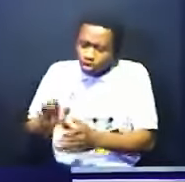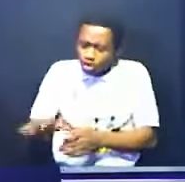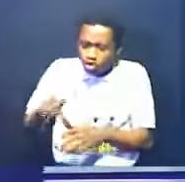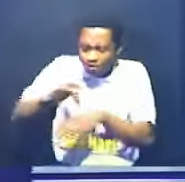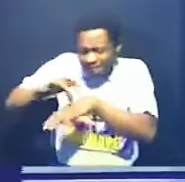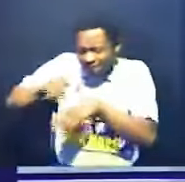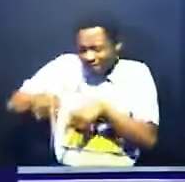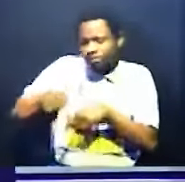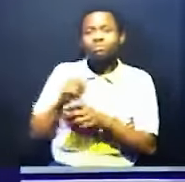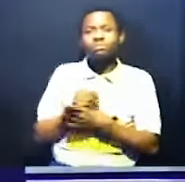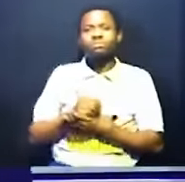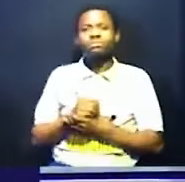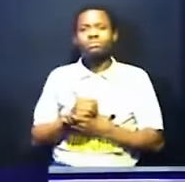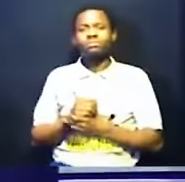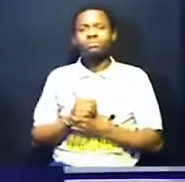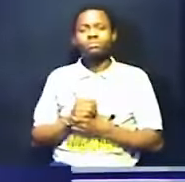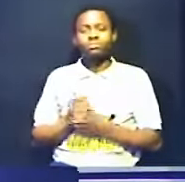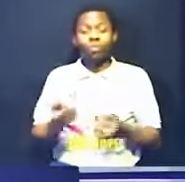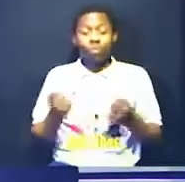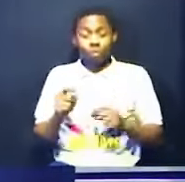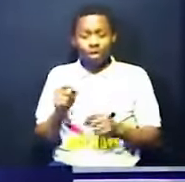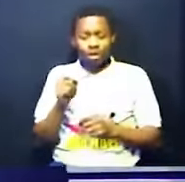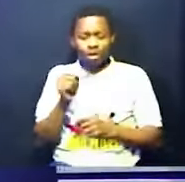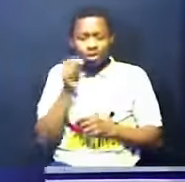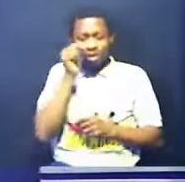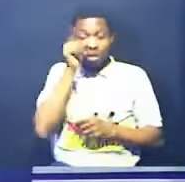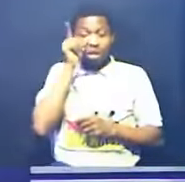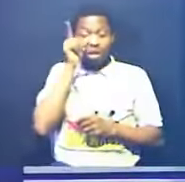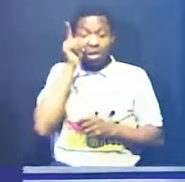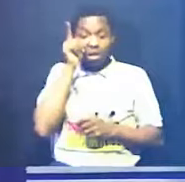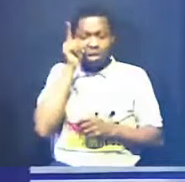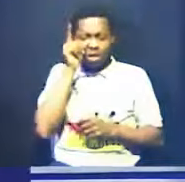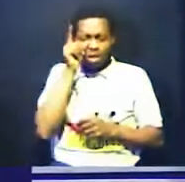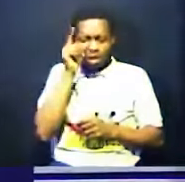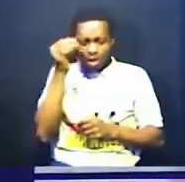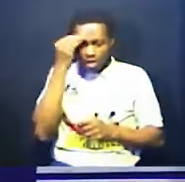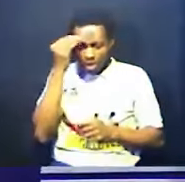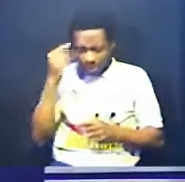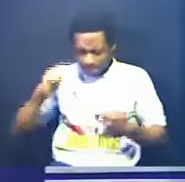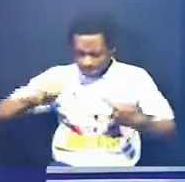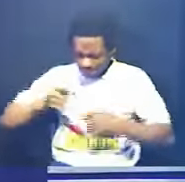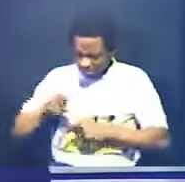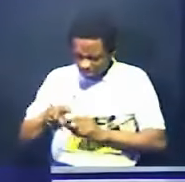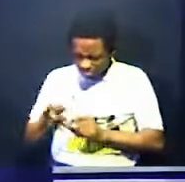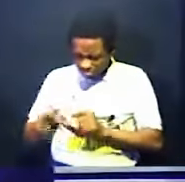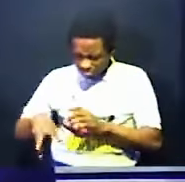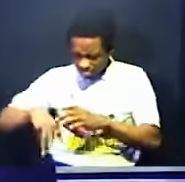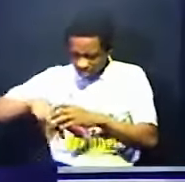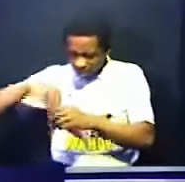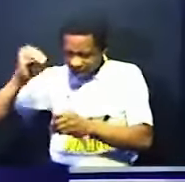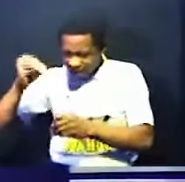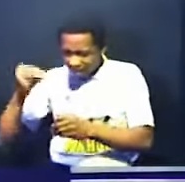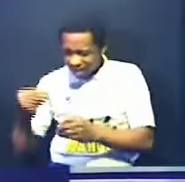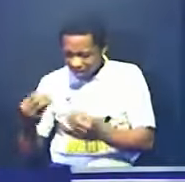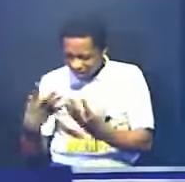aching. When he woke up, he realized that the pain was not there. Sorry, no.